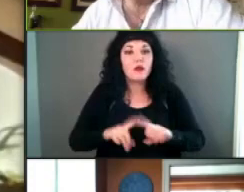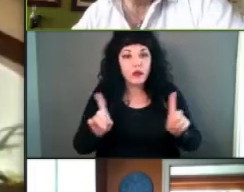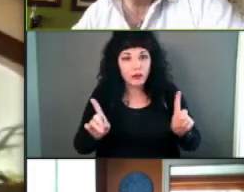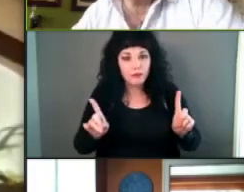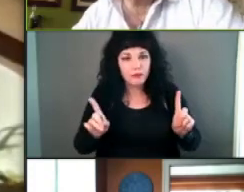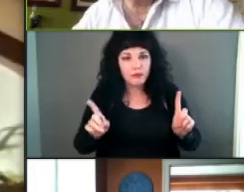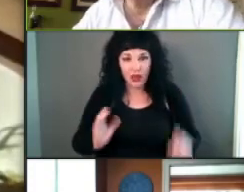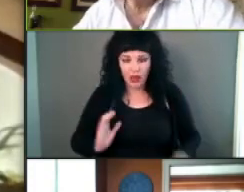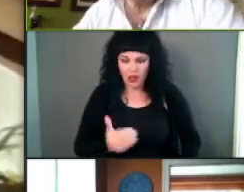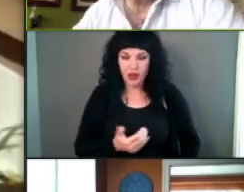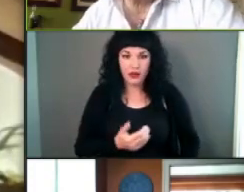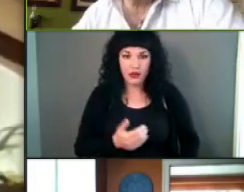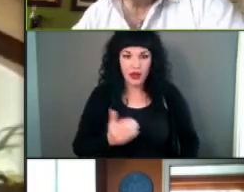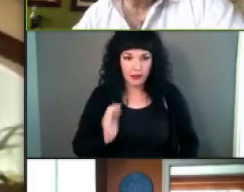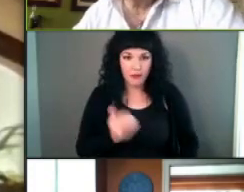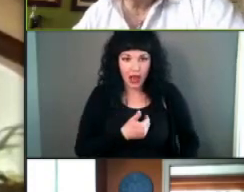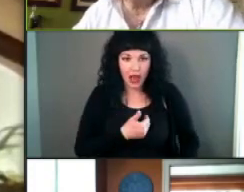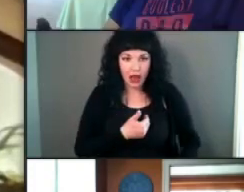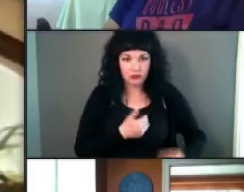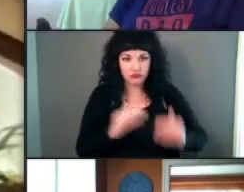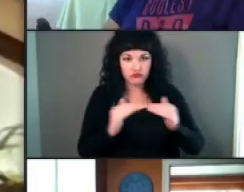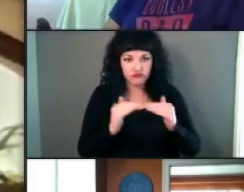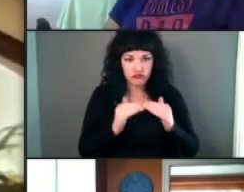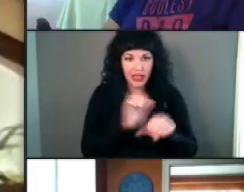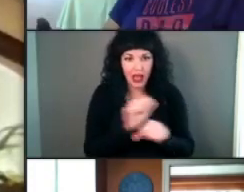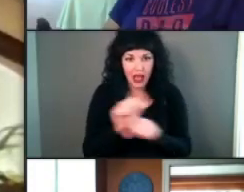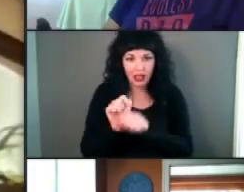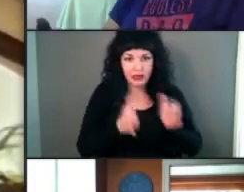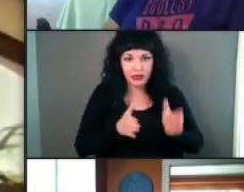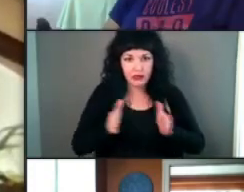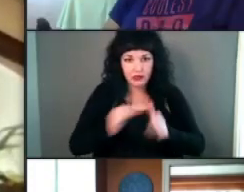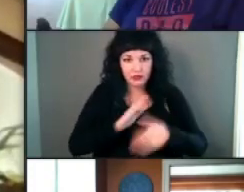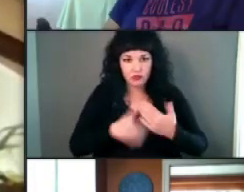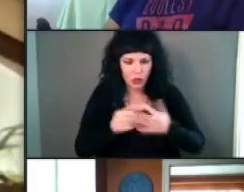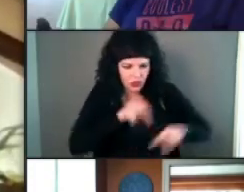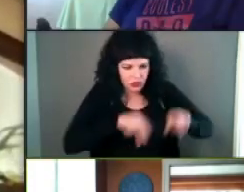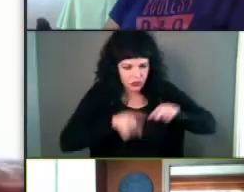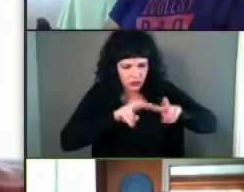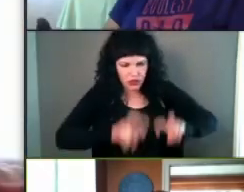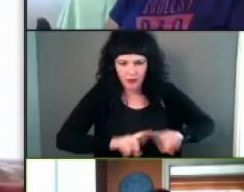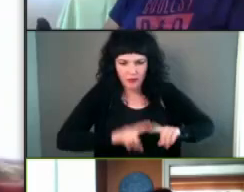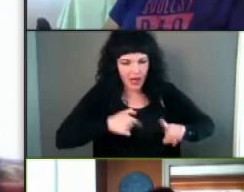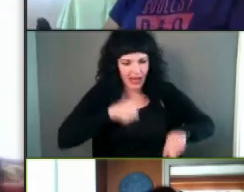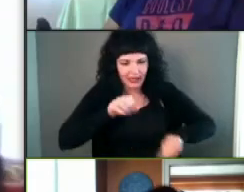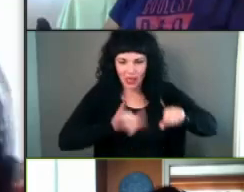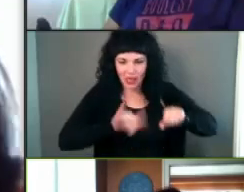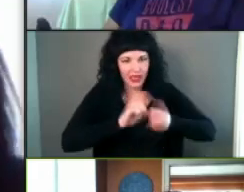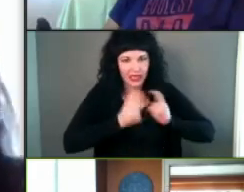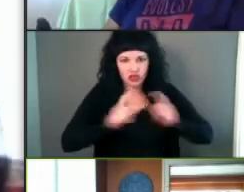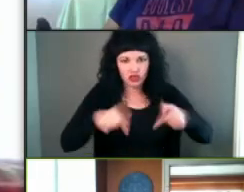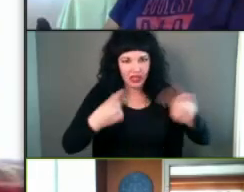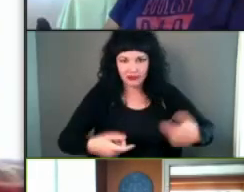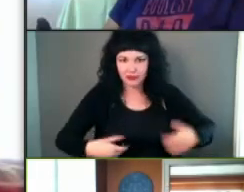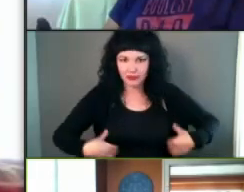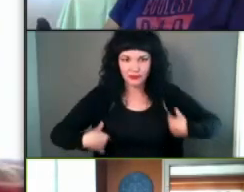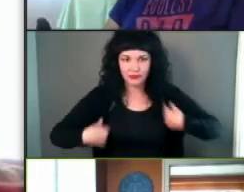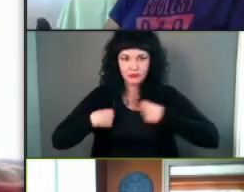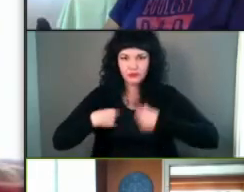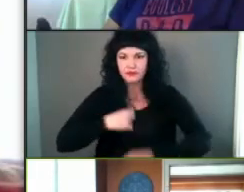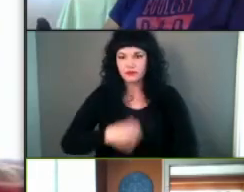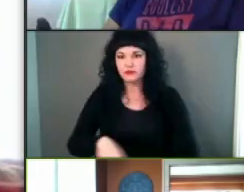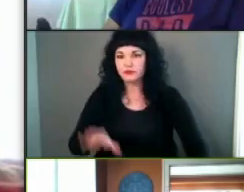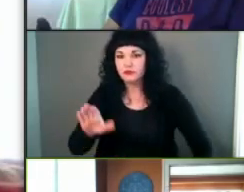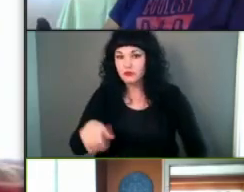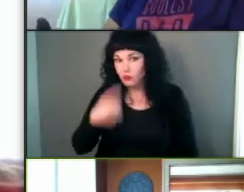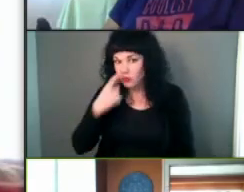an epidemic, I doubt has subsided. If I could add 2 things. One